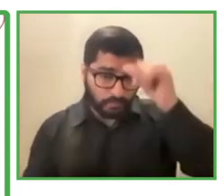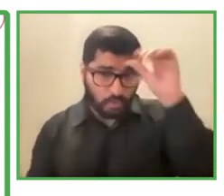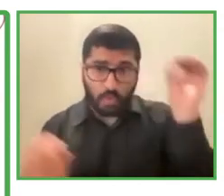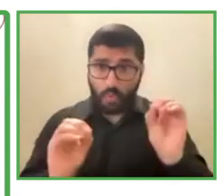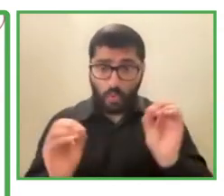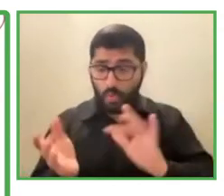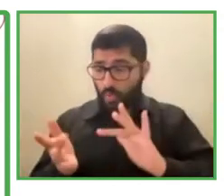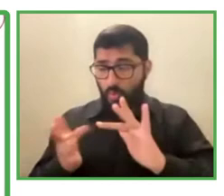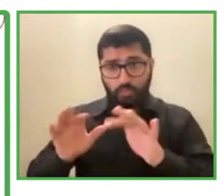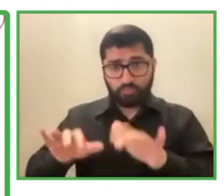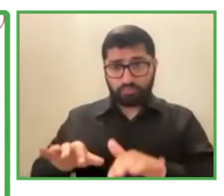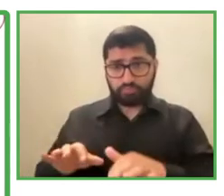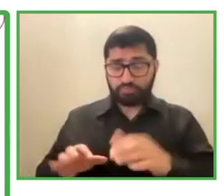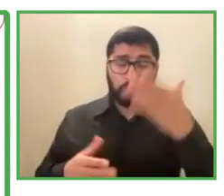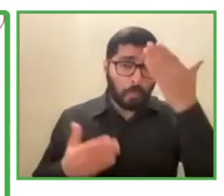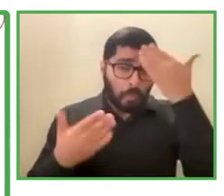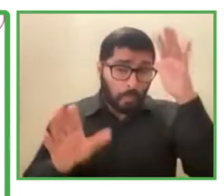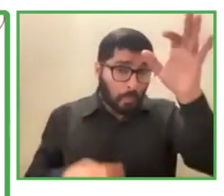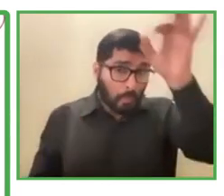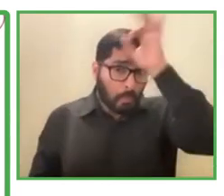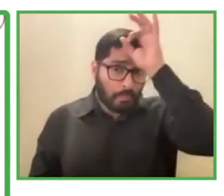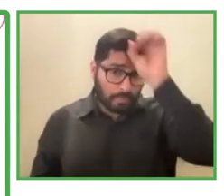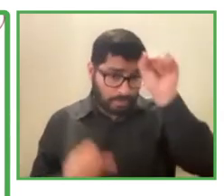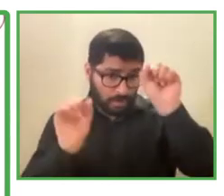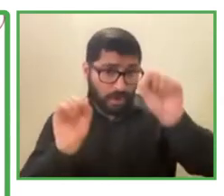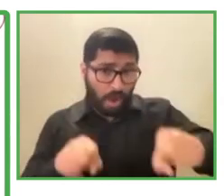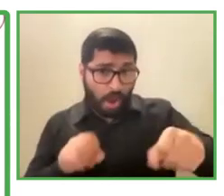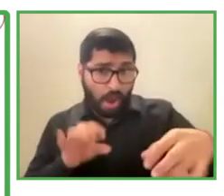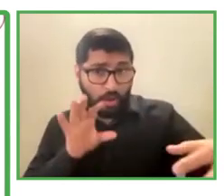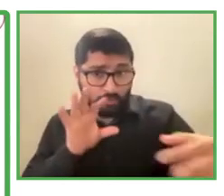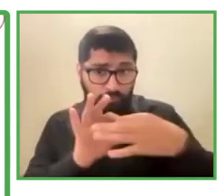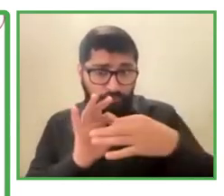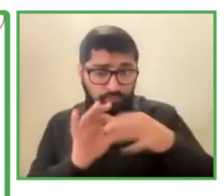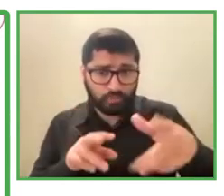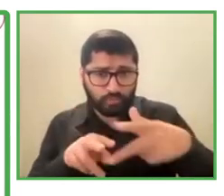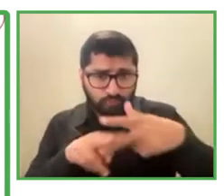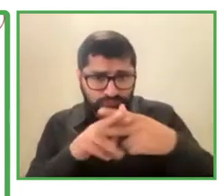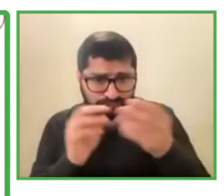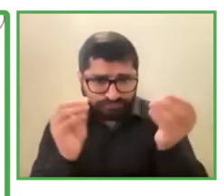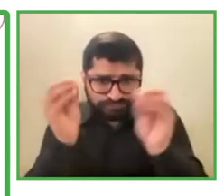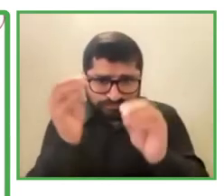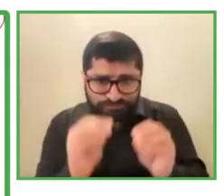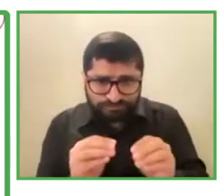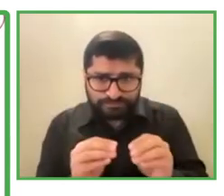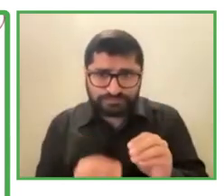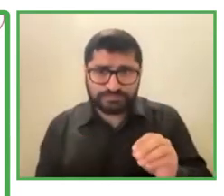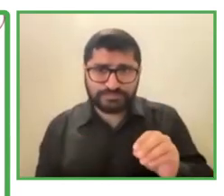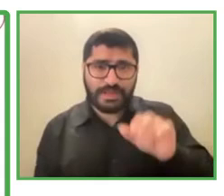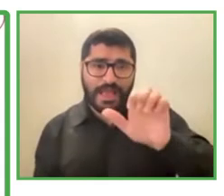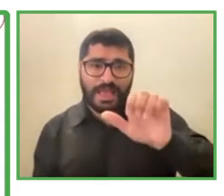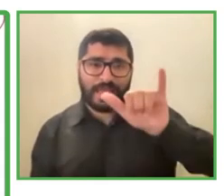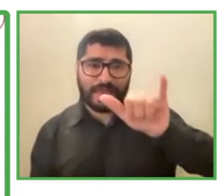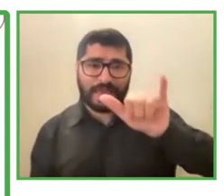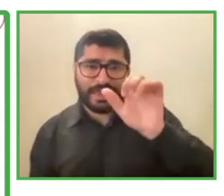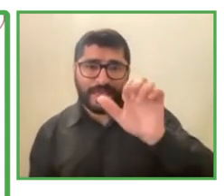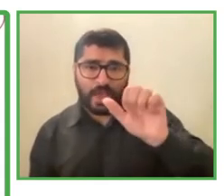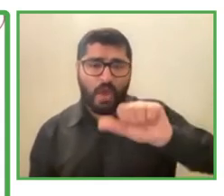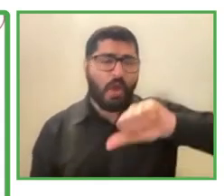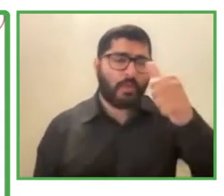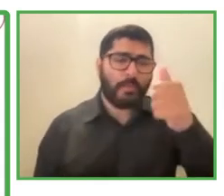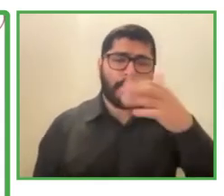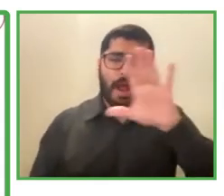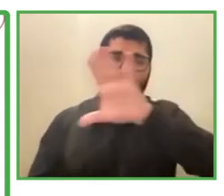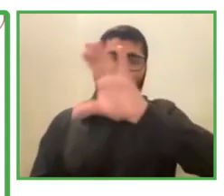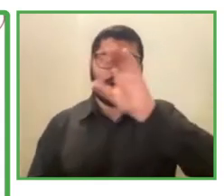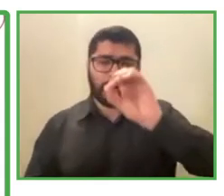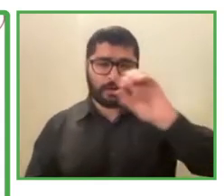than 500 exercises that are available. Through using the iTool, Cornelius was